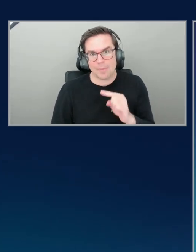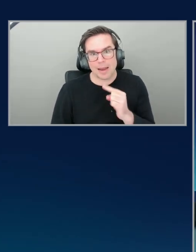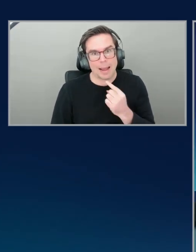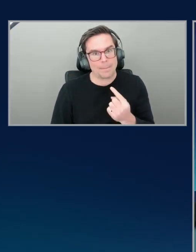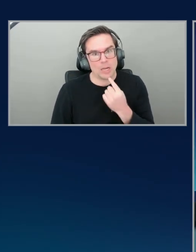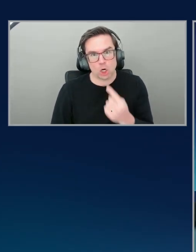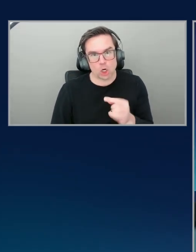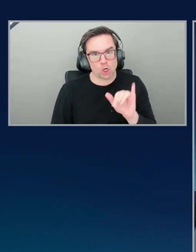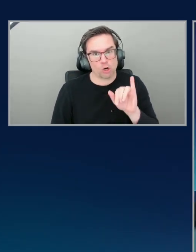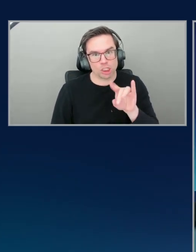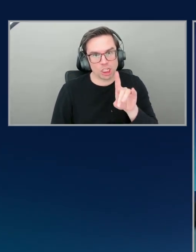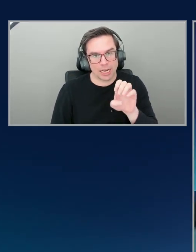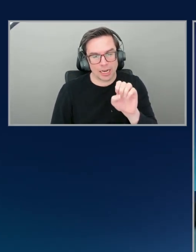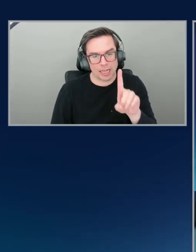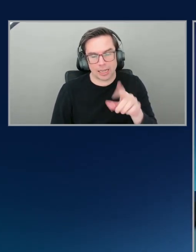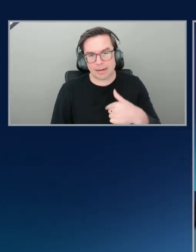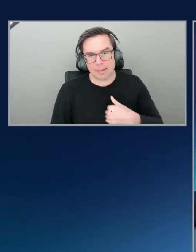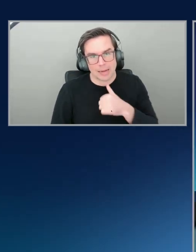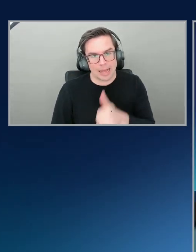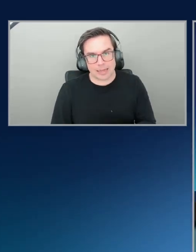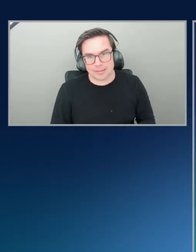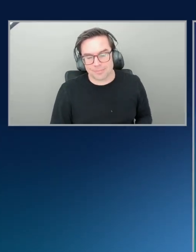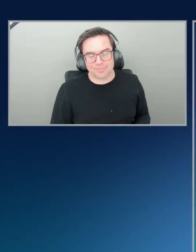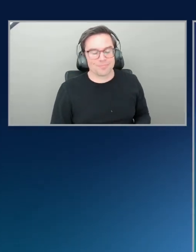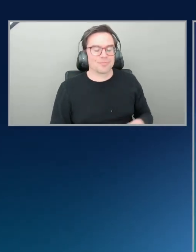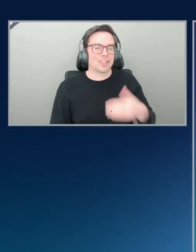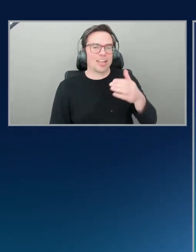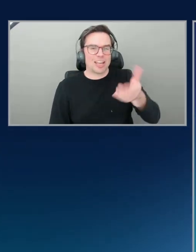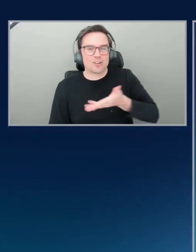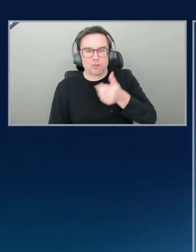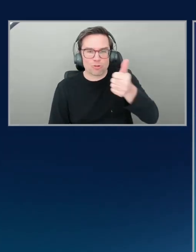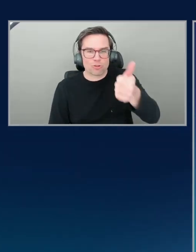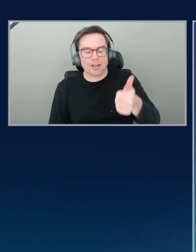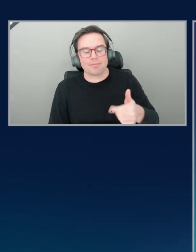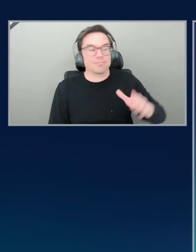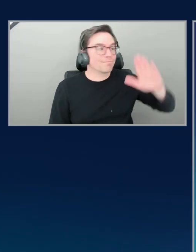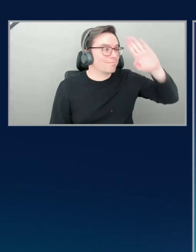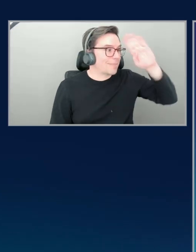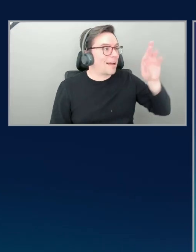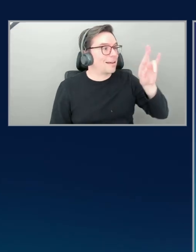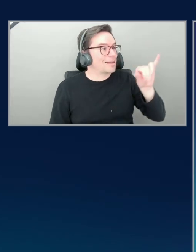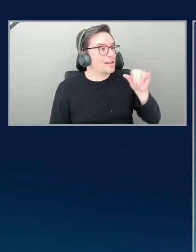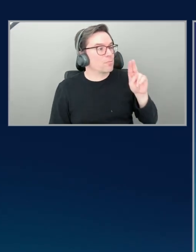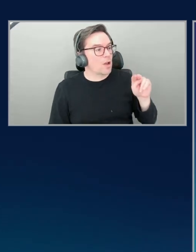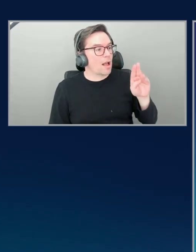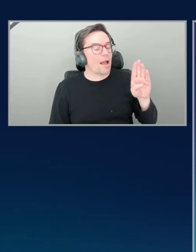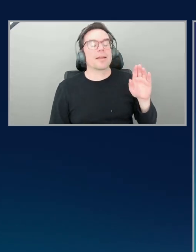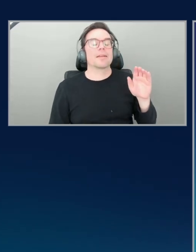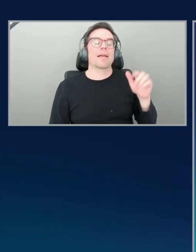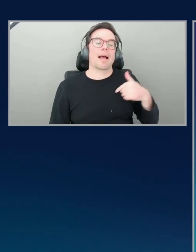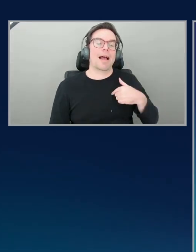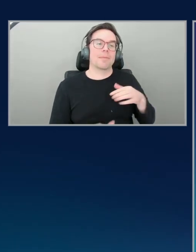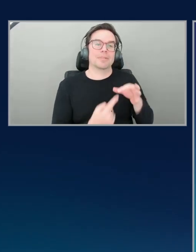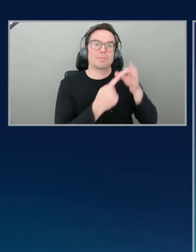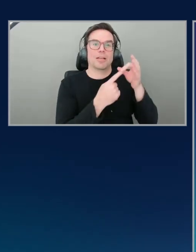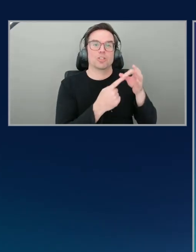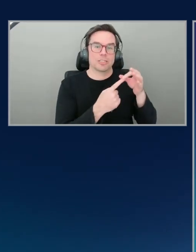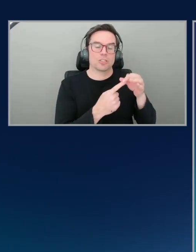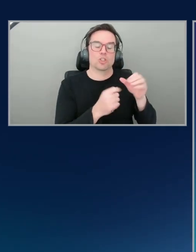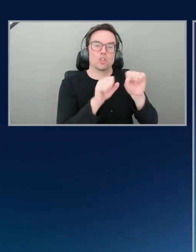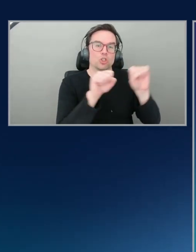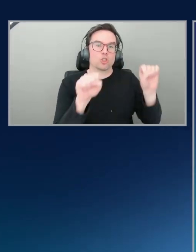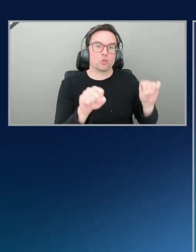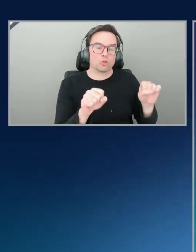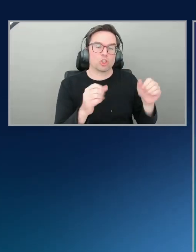introduce yourself. Yes. So hello, everyone. My name is Ryan Bachman. I am a specialist solutions architect. Live in North